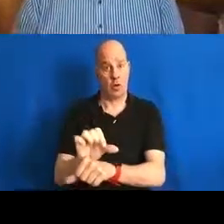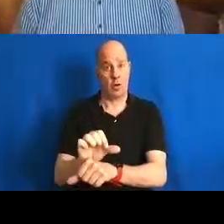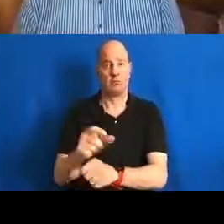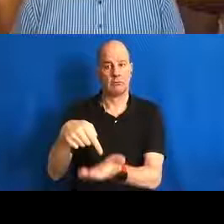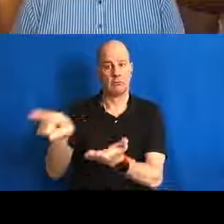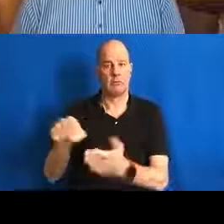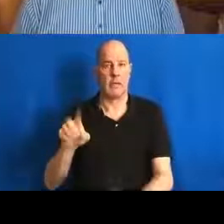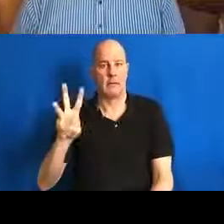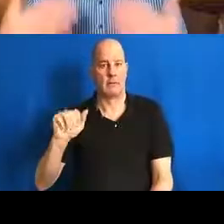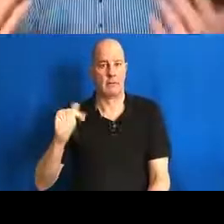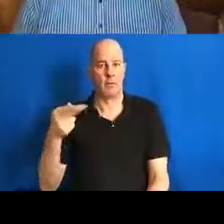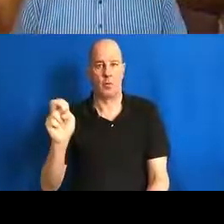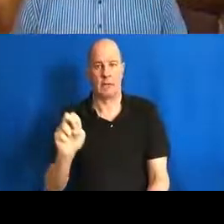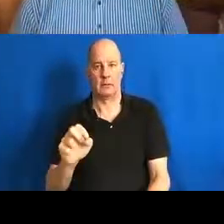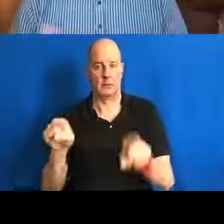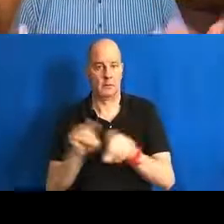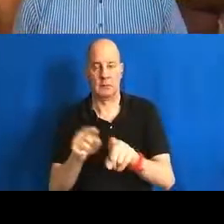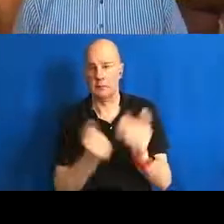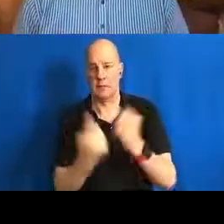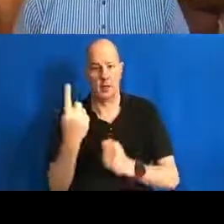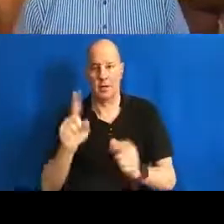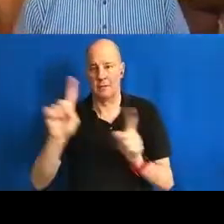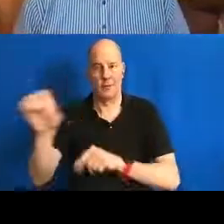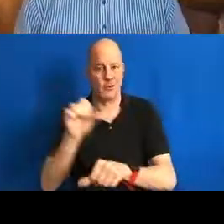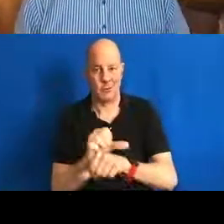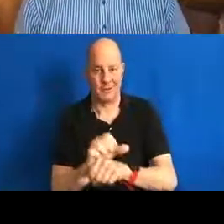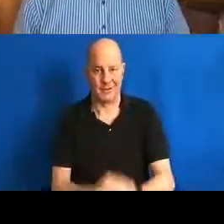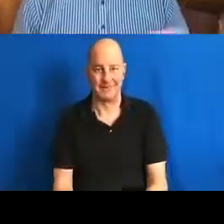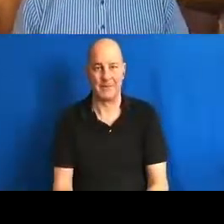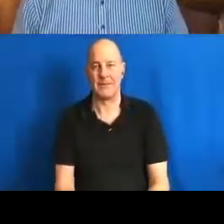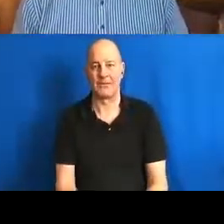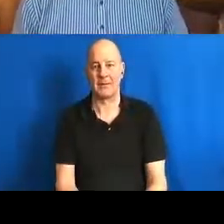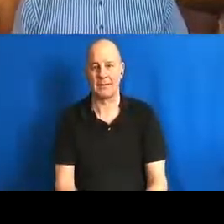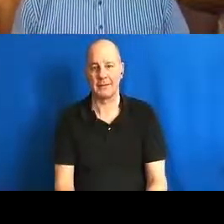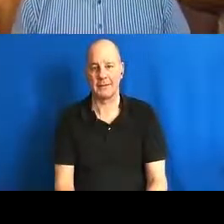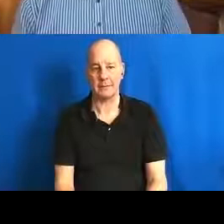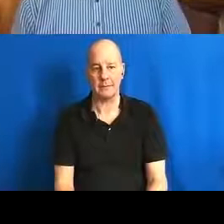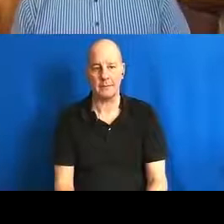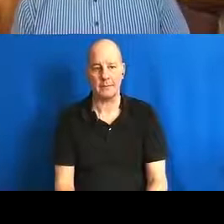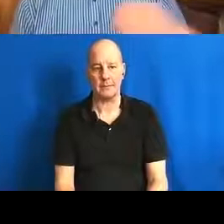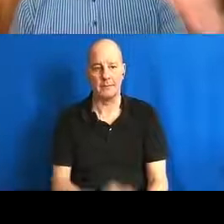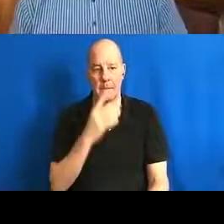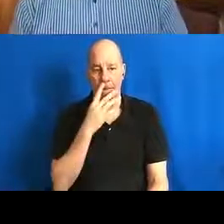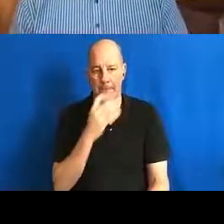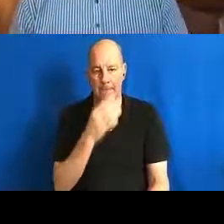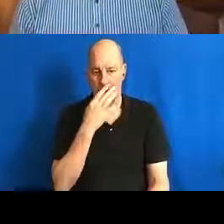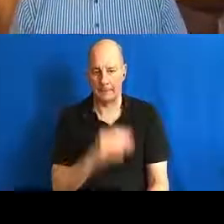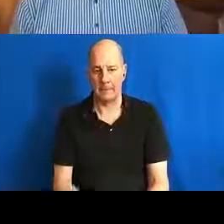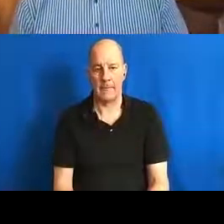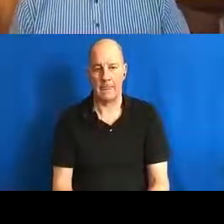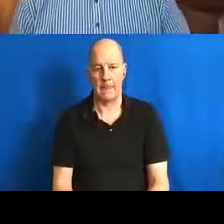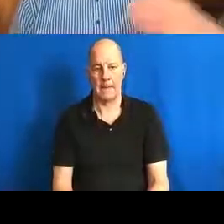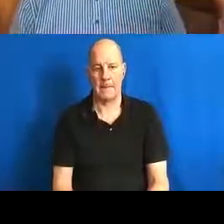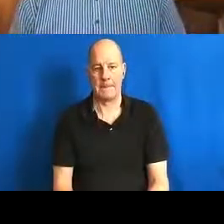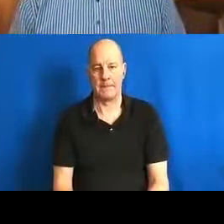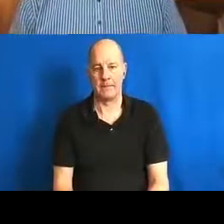anybody is doing when they're working as workers in a workplace. So that's what they're going to